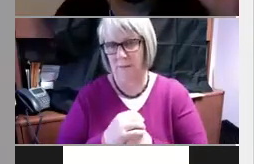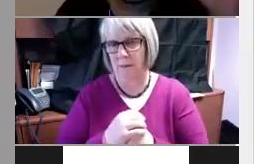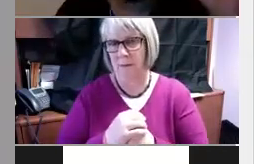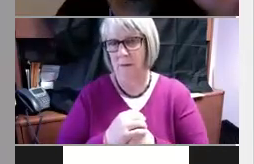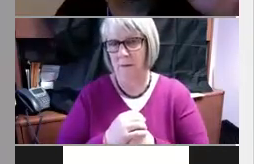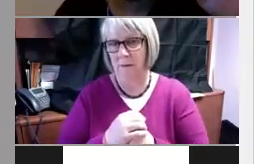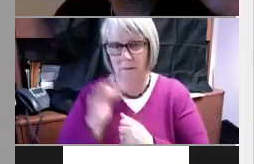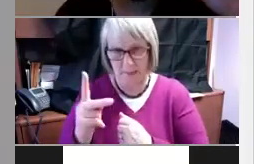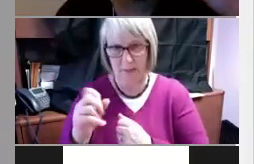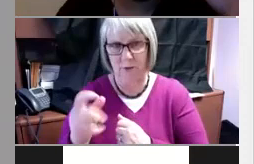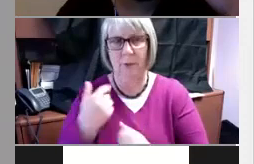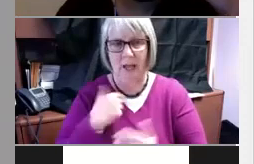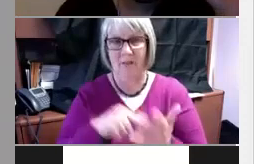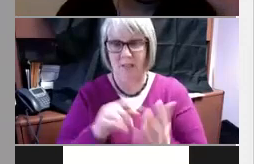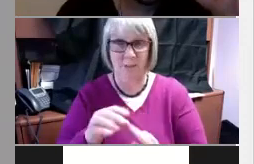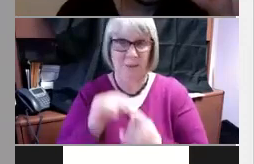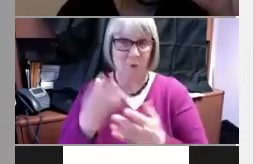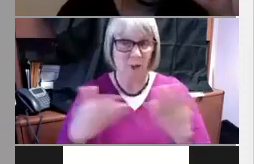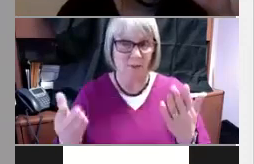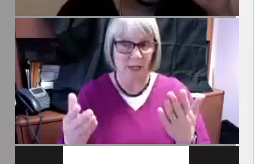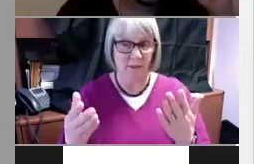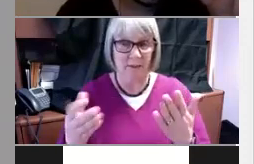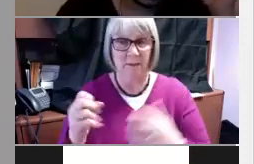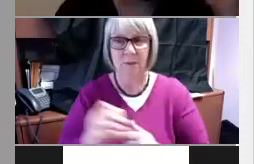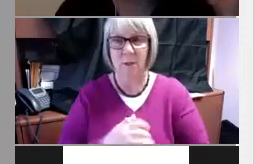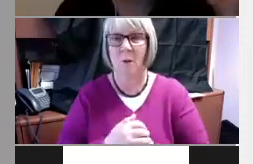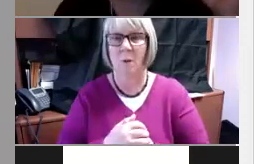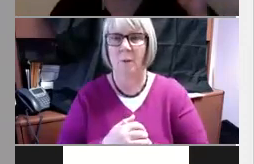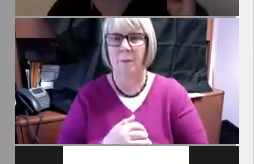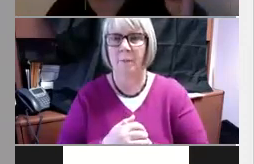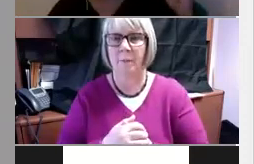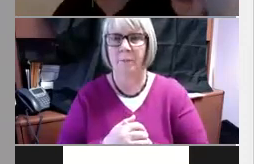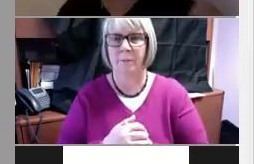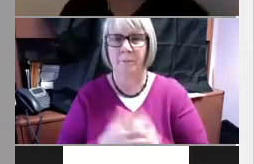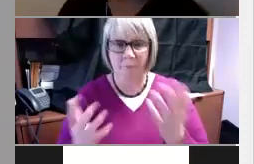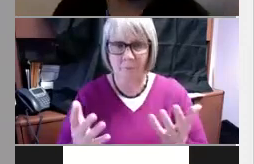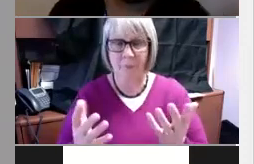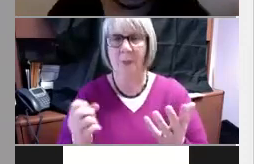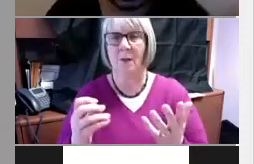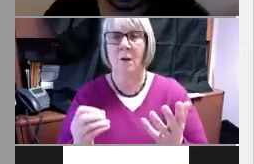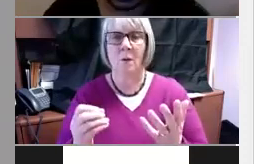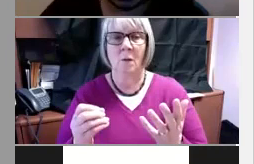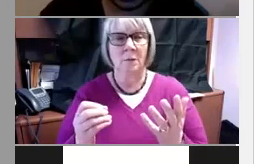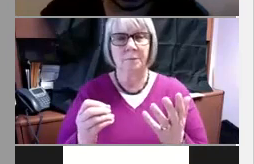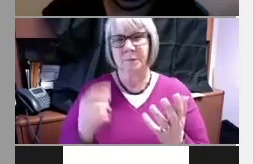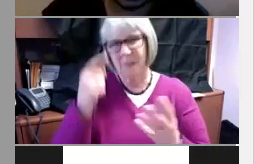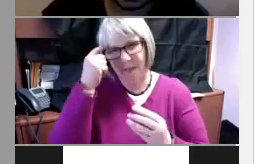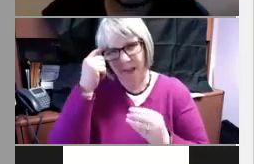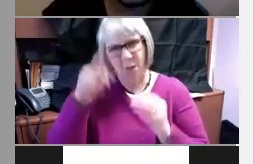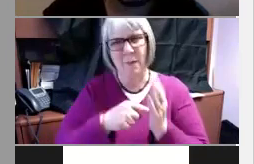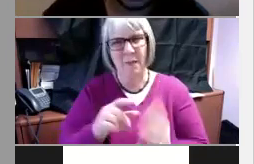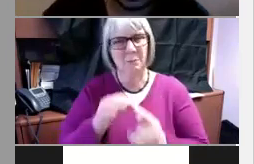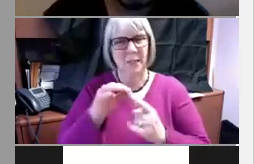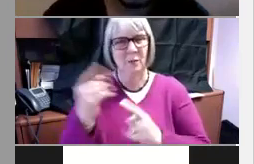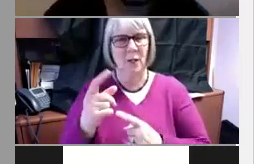Right, so we have this particular thing. So exactly, Brian. So think about this particular thing. So